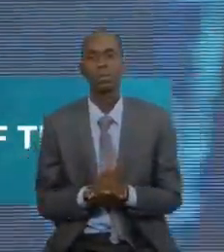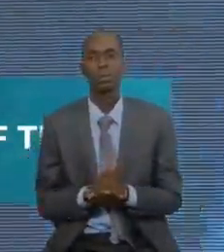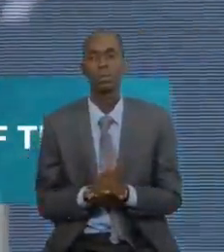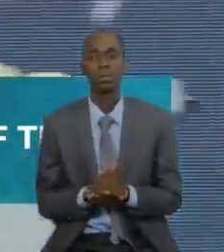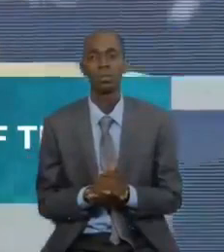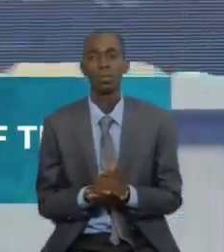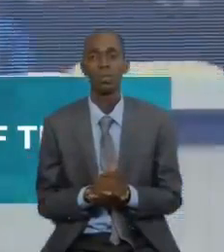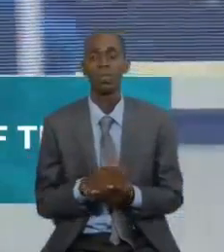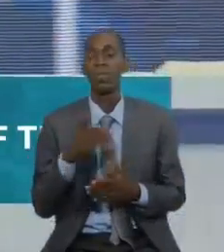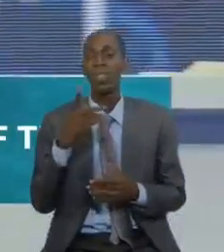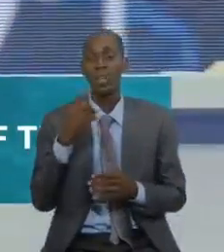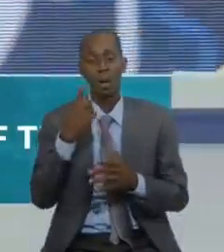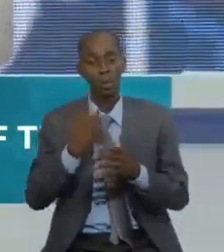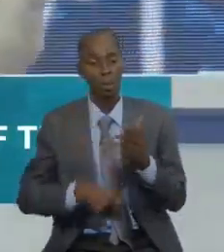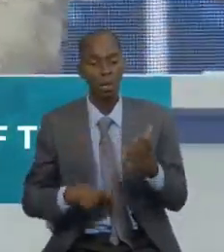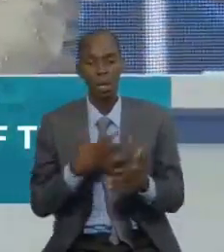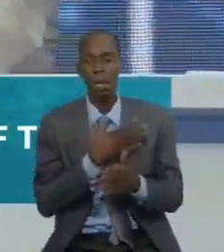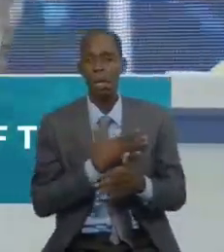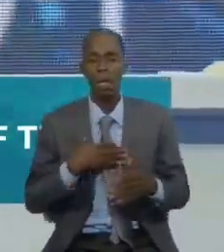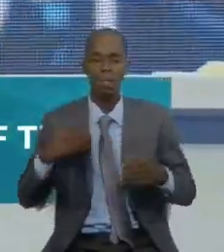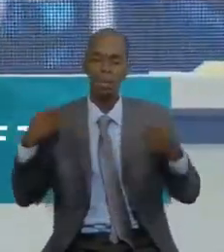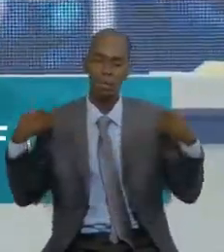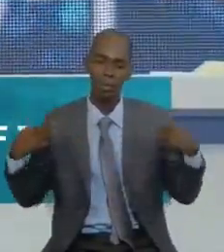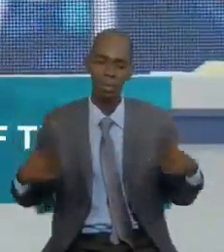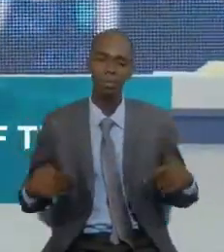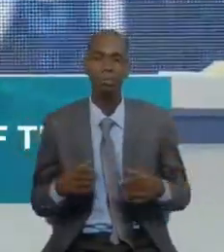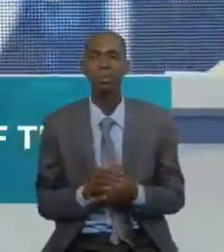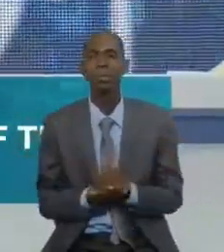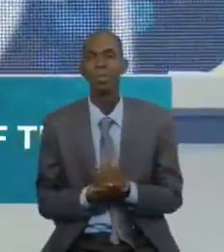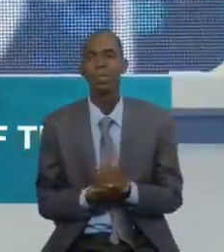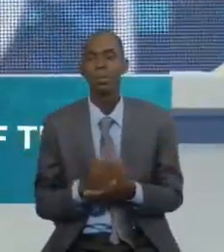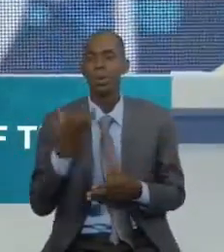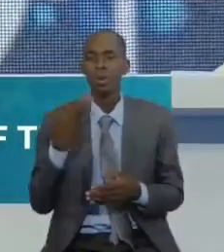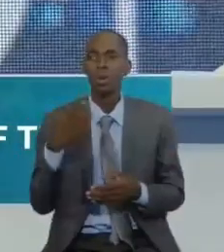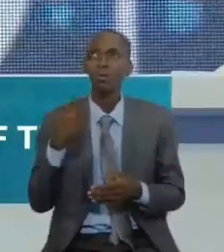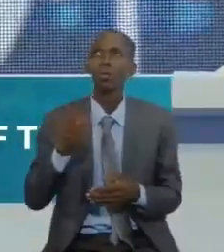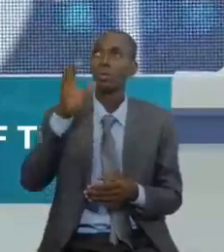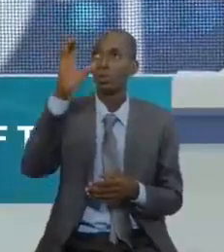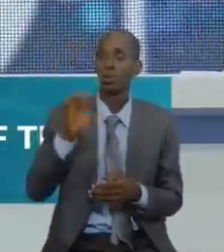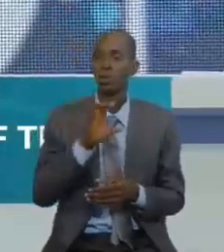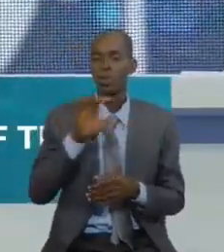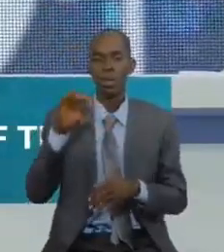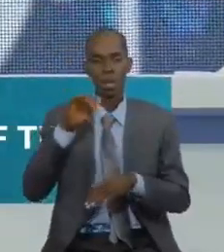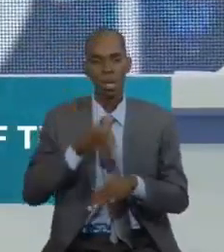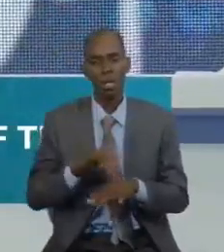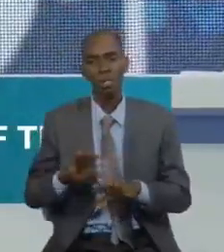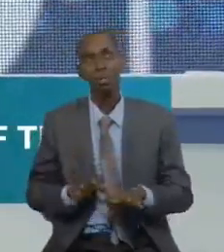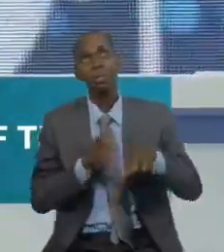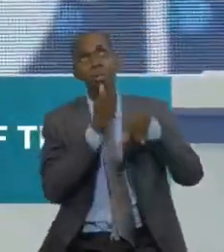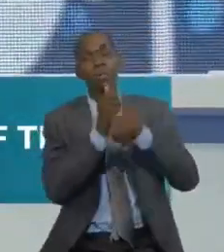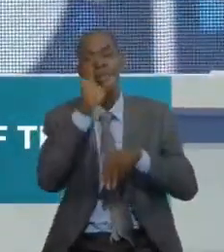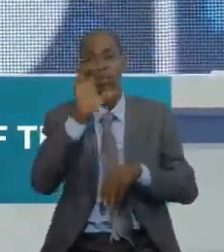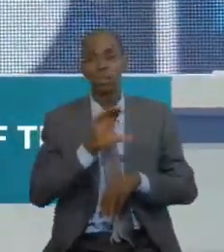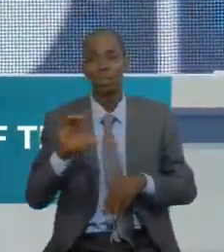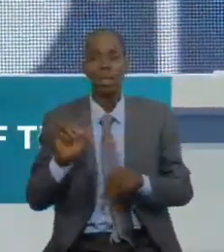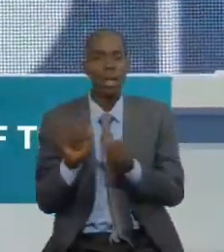the price and the pain of the cross at Calvary, everything that